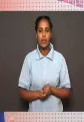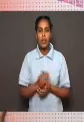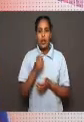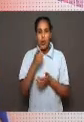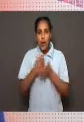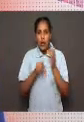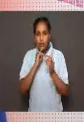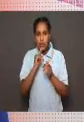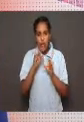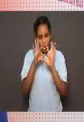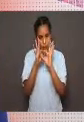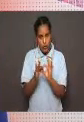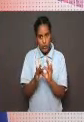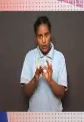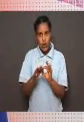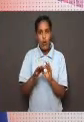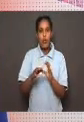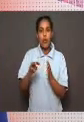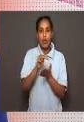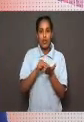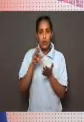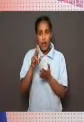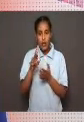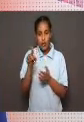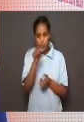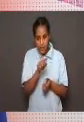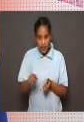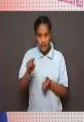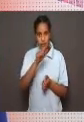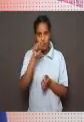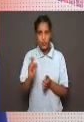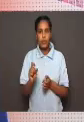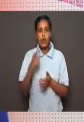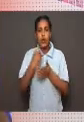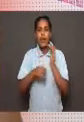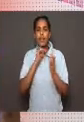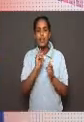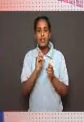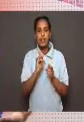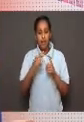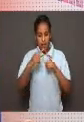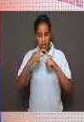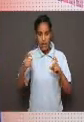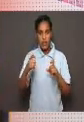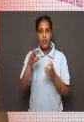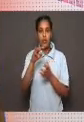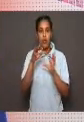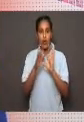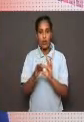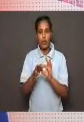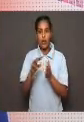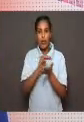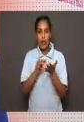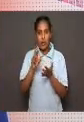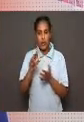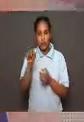What is a bonding molecular orbital? What is an anti-bonding